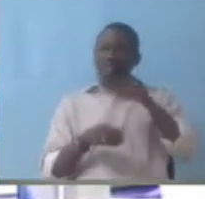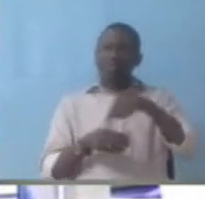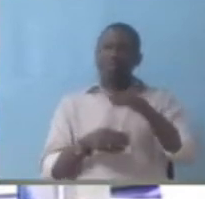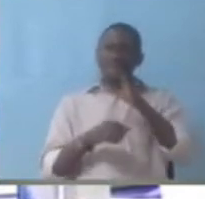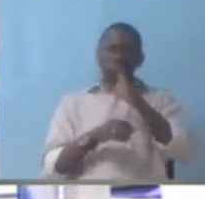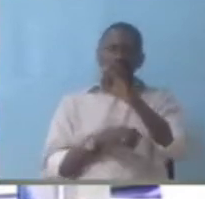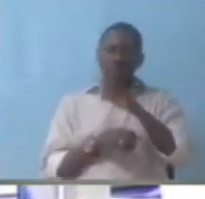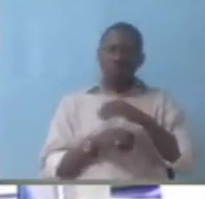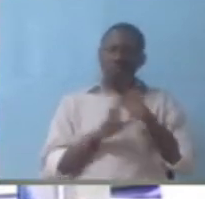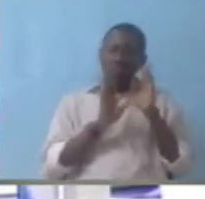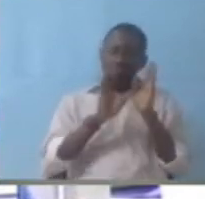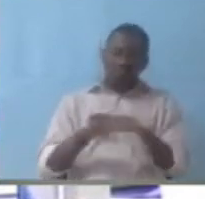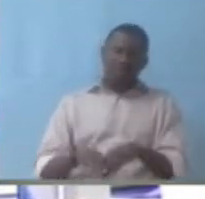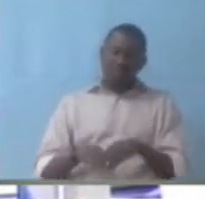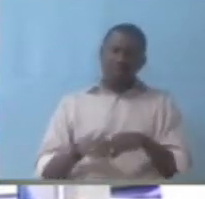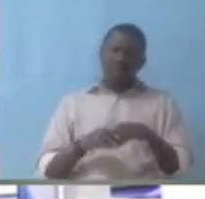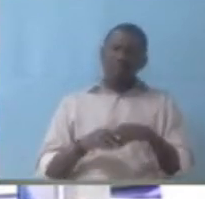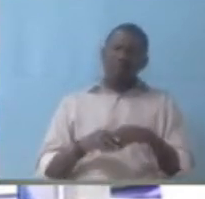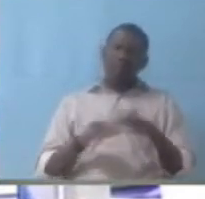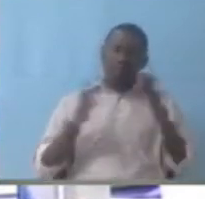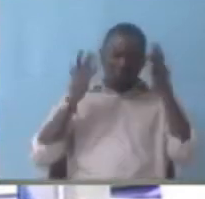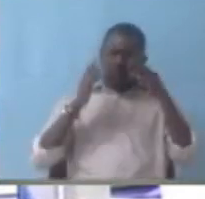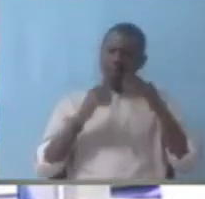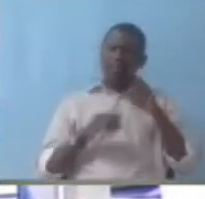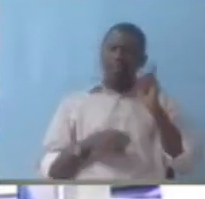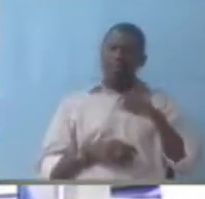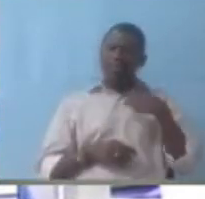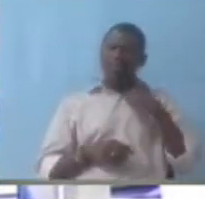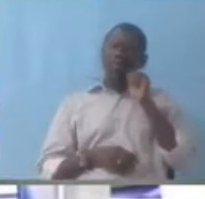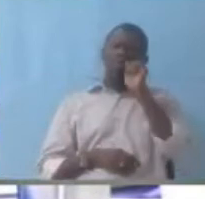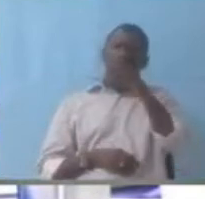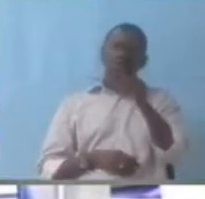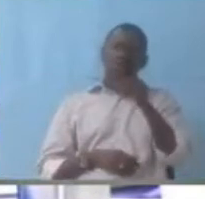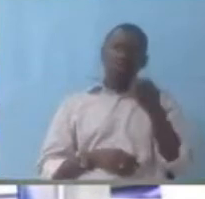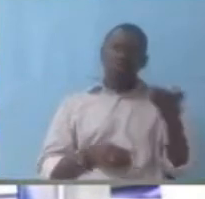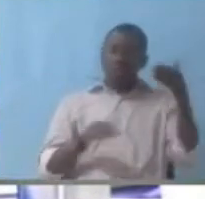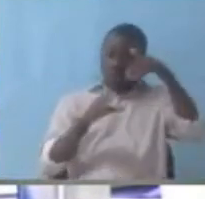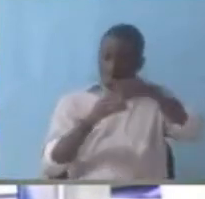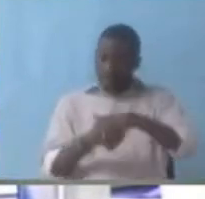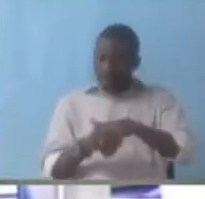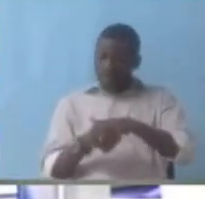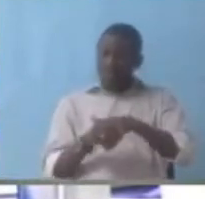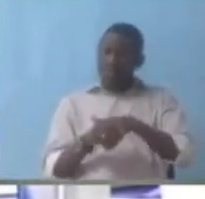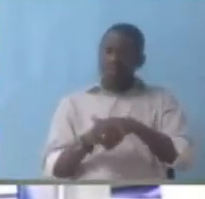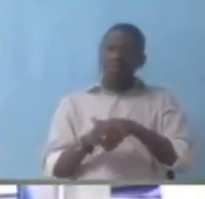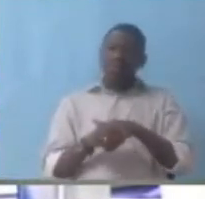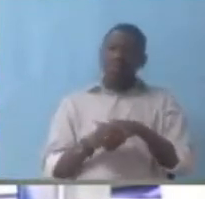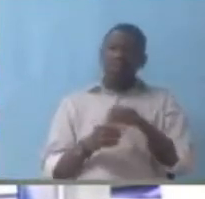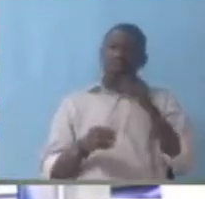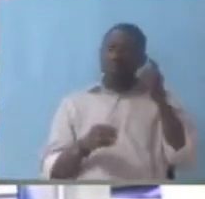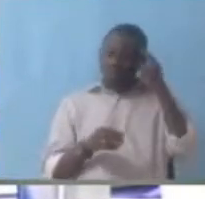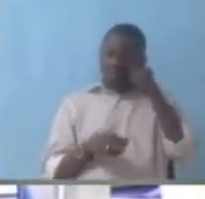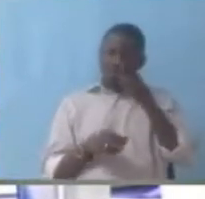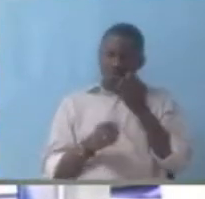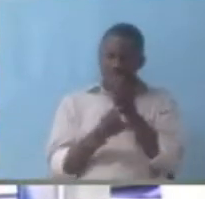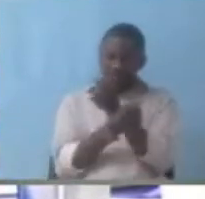down the line of chaos and anarchy. But for your intervention... Coming, ndala miraloto ngaje nyaming wala nyitiko komi